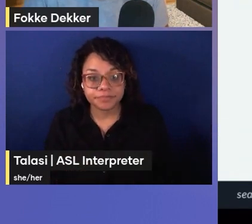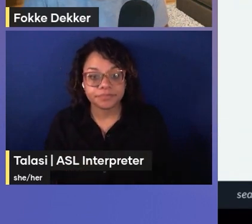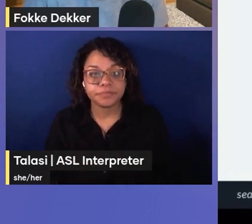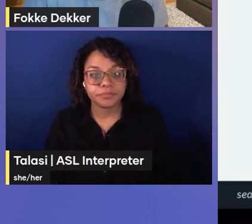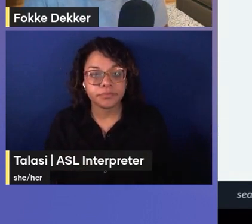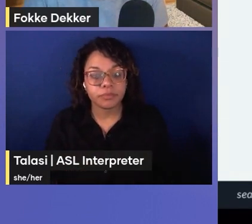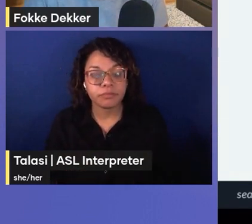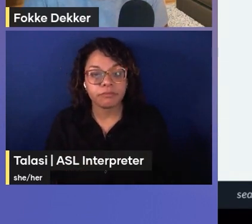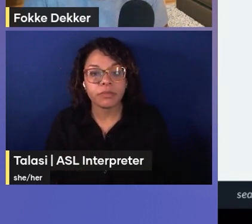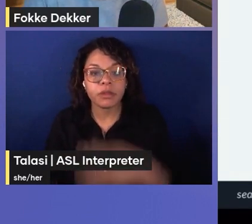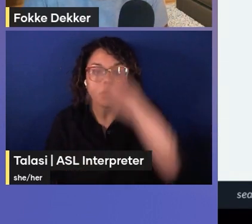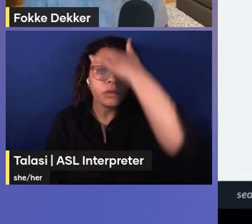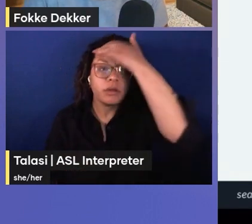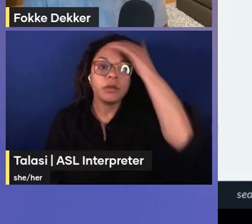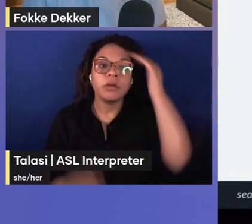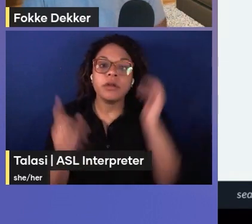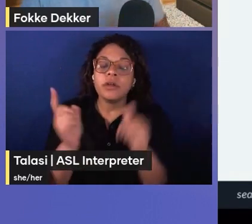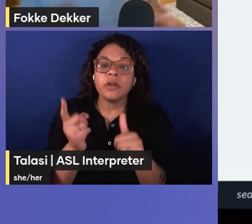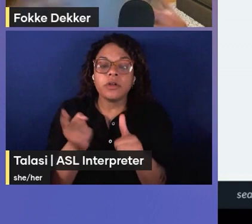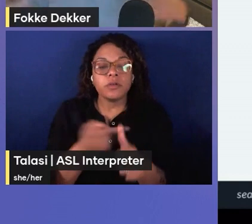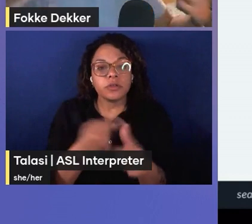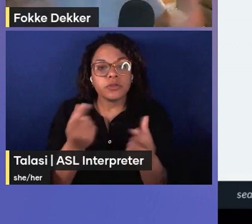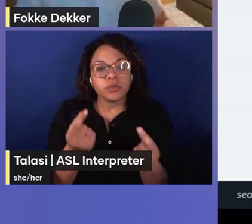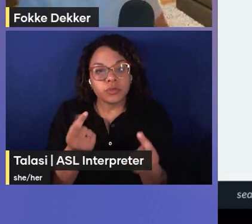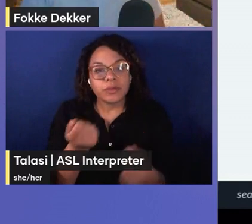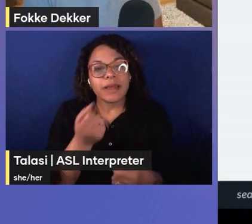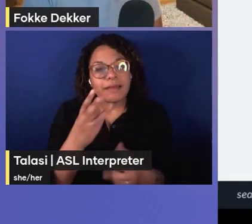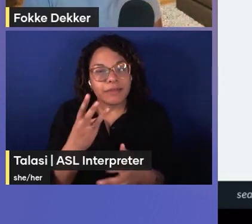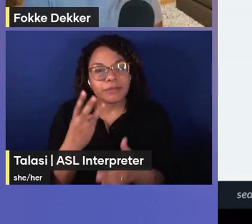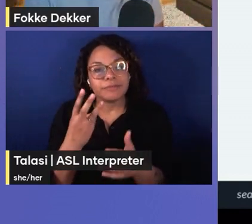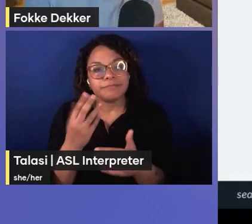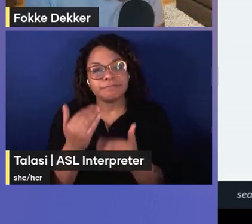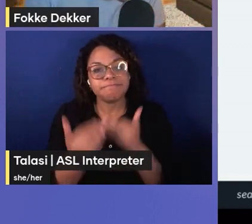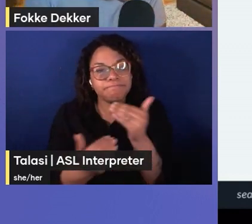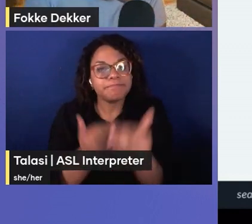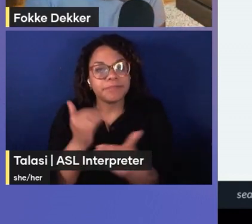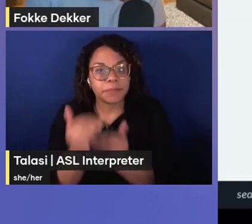And the first thing we want to do, there's a couple steps that you do in this